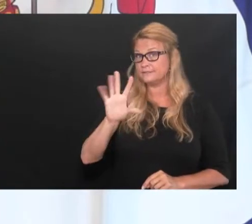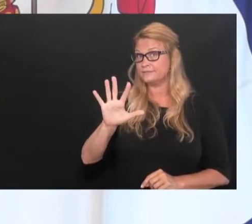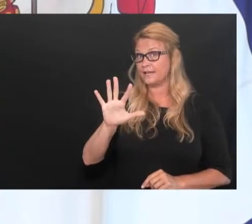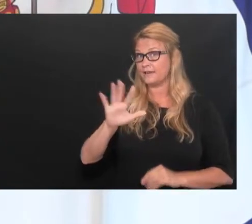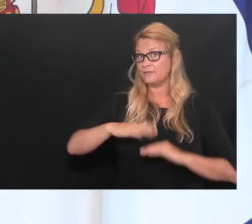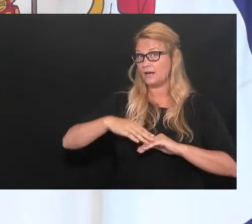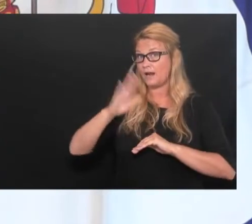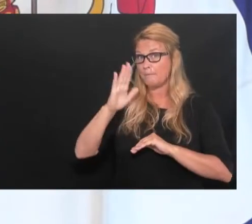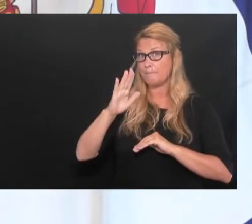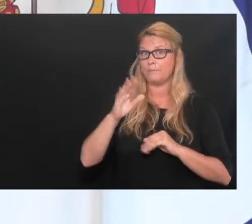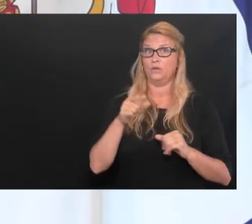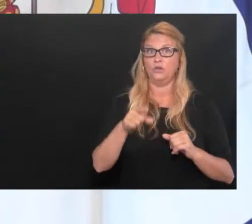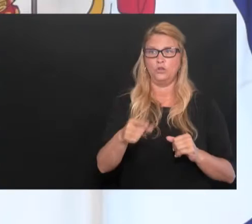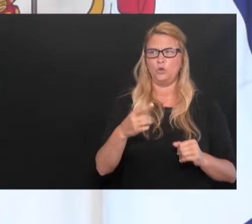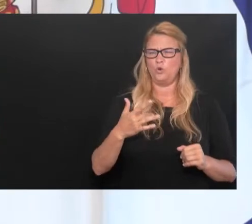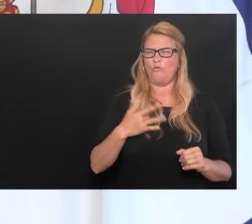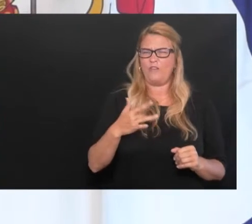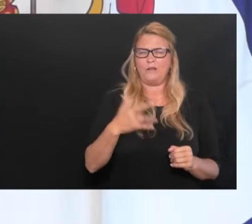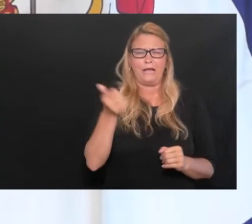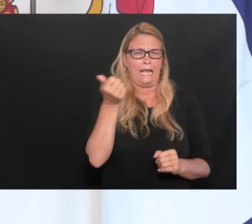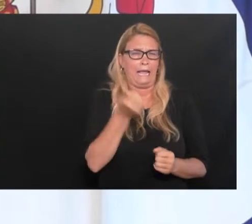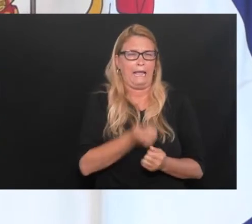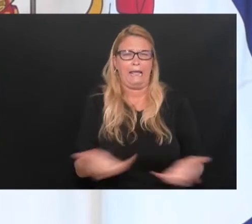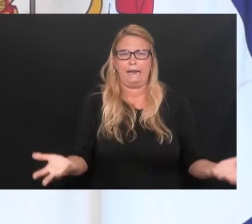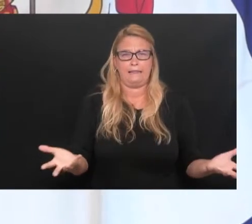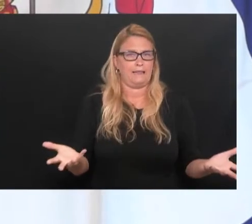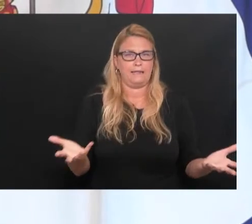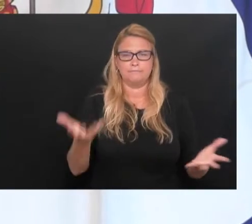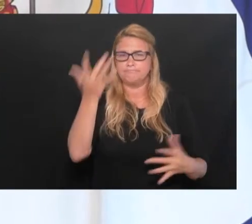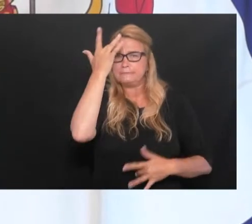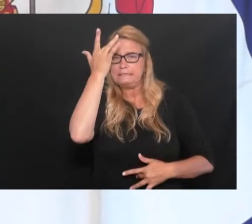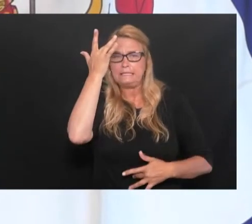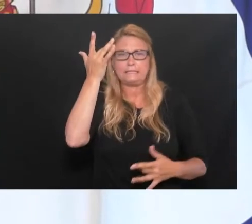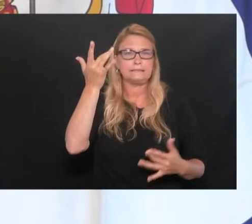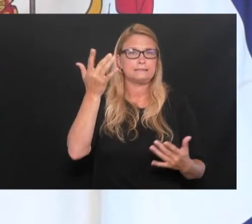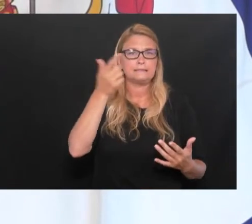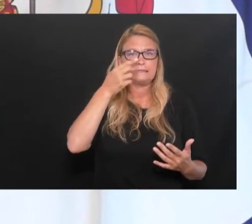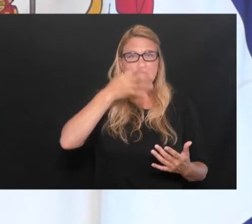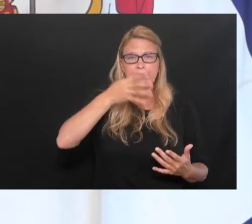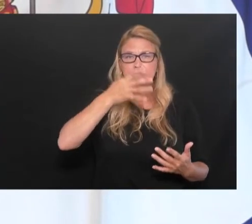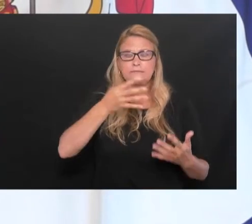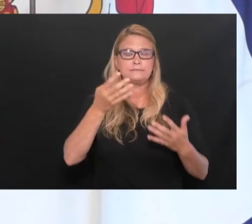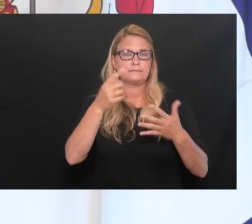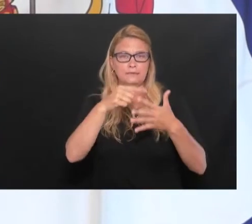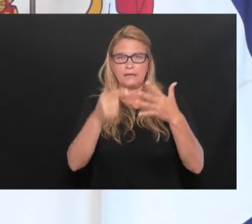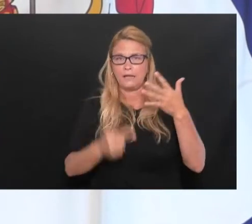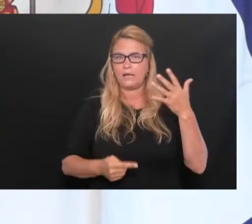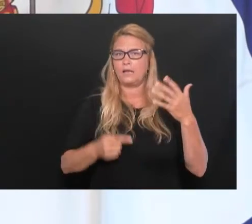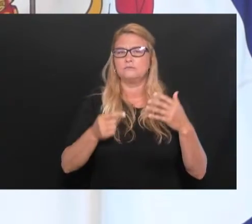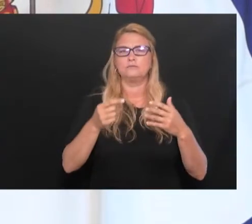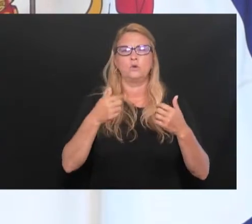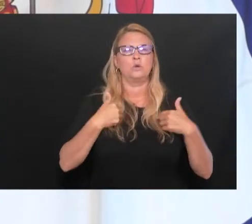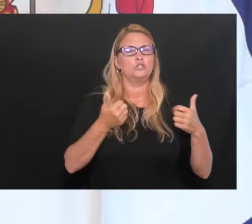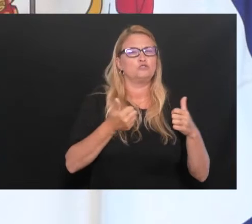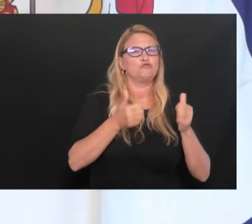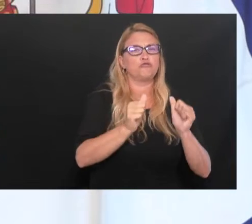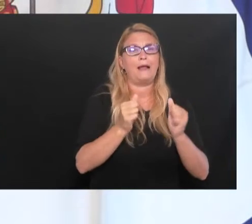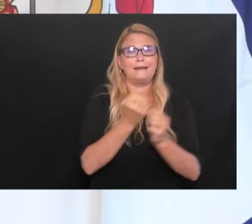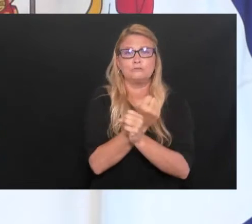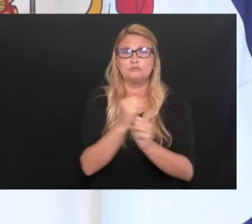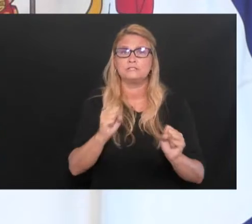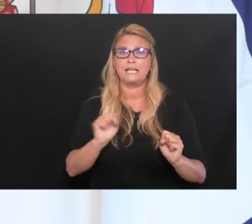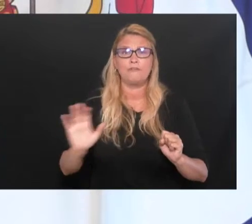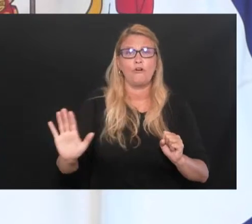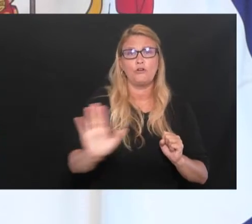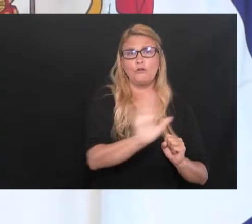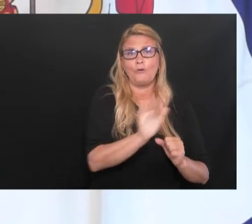older and you feel the least bit bad, please just go get a test. We're trying every way in the world to save every life